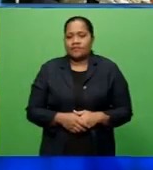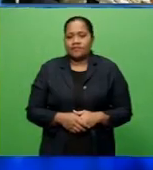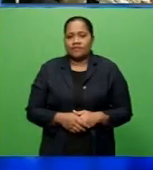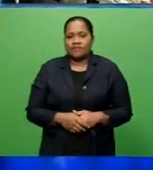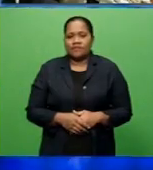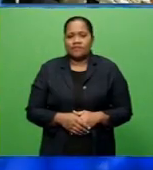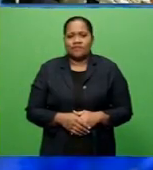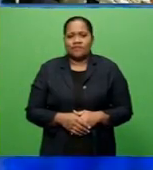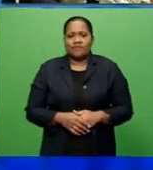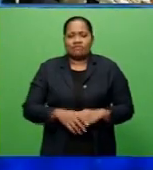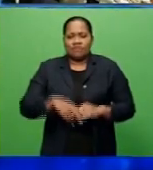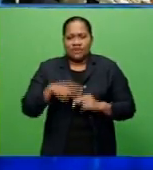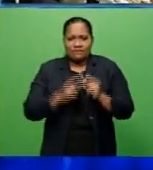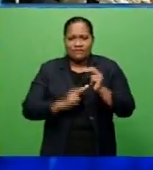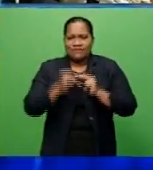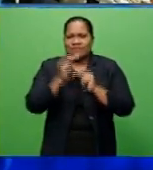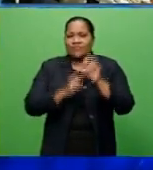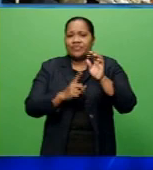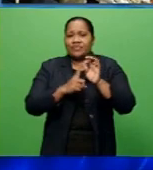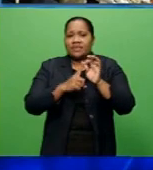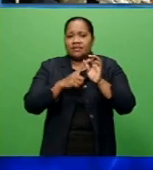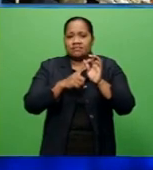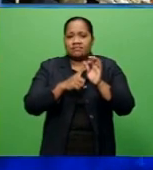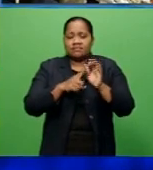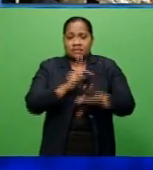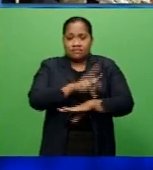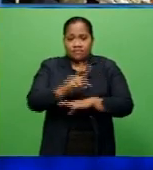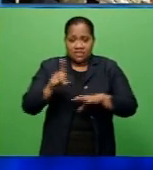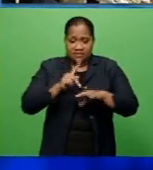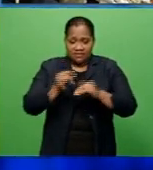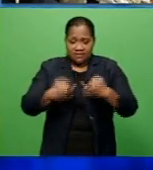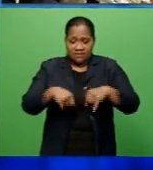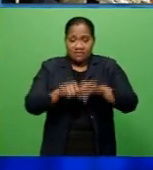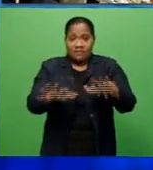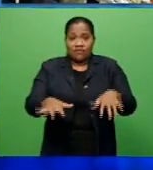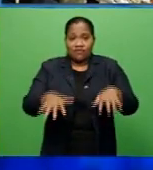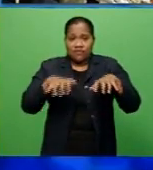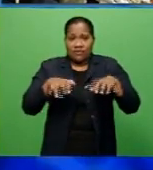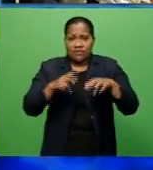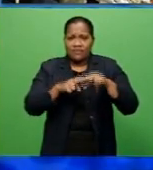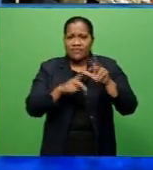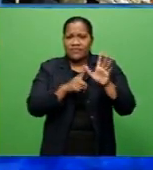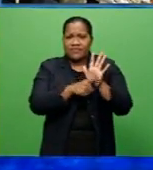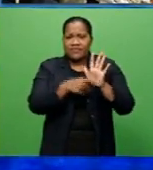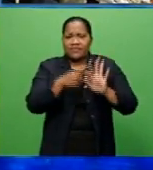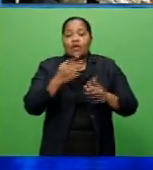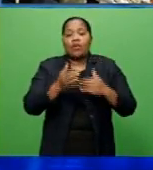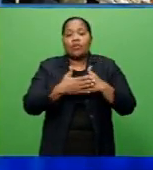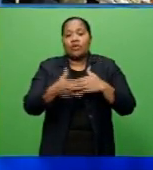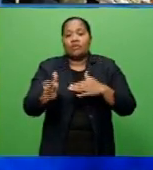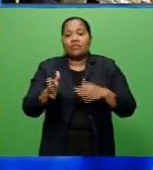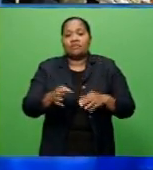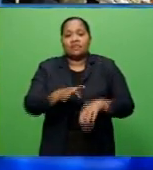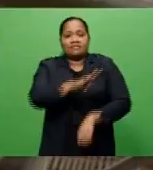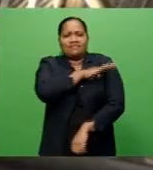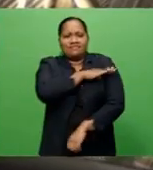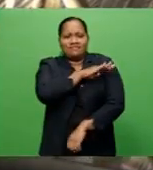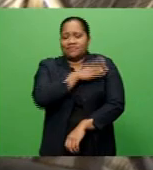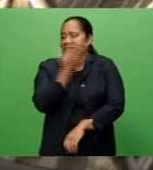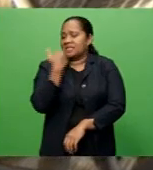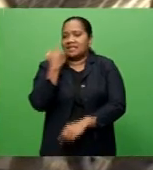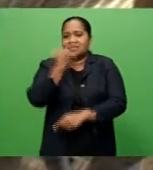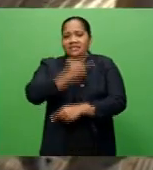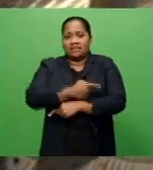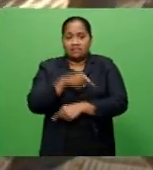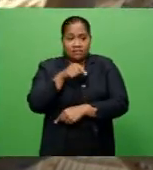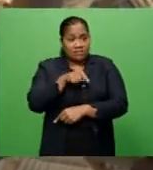The reconstructed Pacific Islands Forum Fale was officially opened by Prime Minister Voreqe Bainimarama last night. This will be